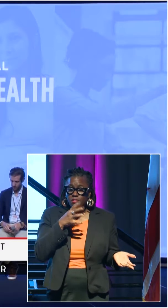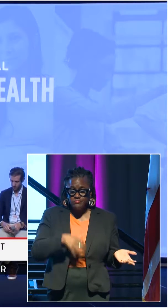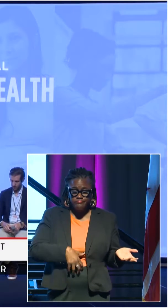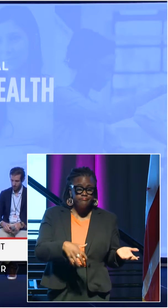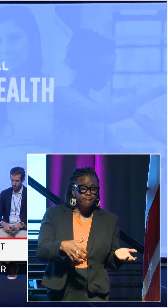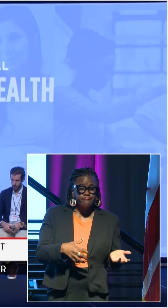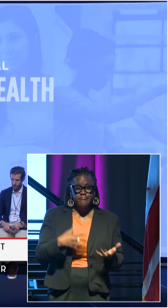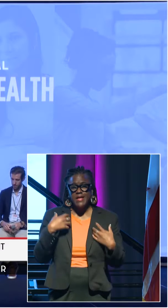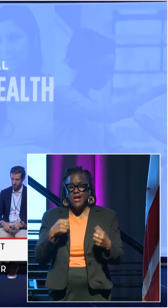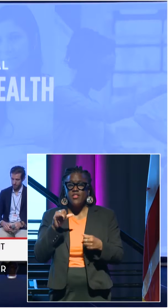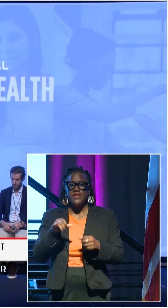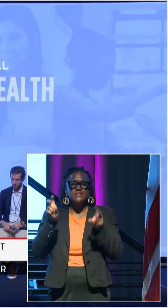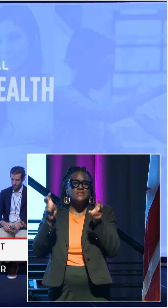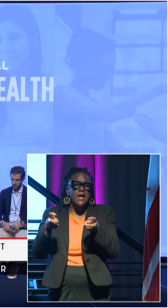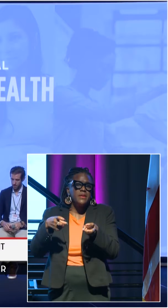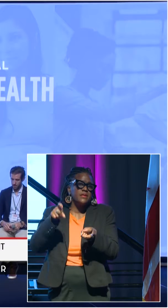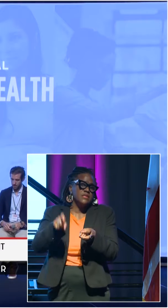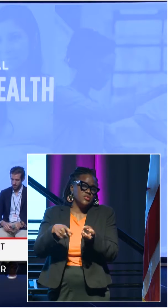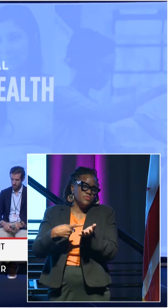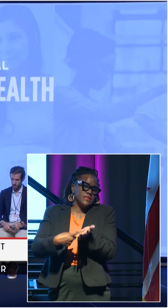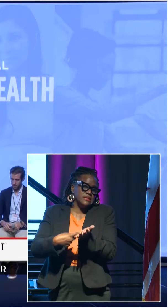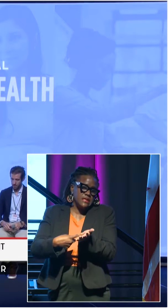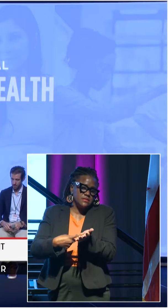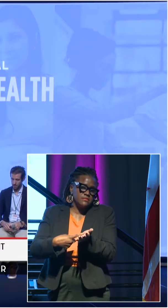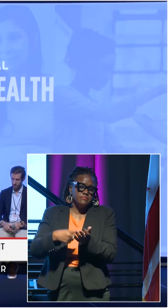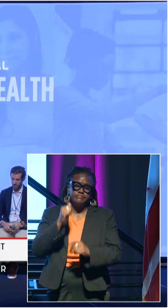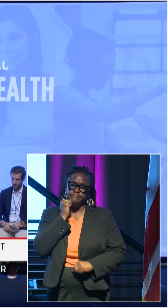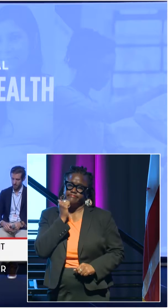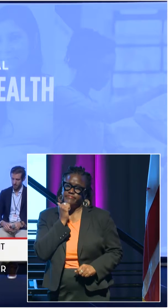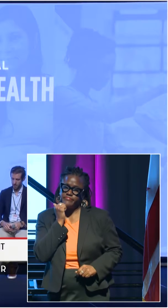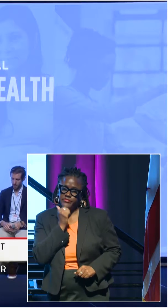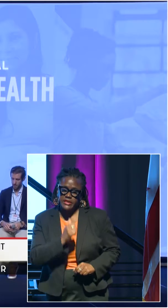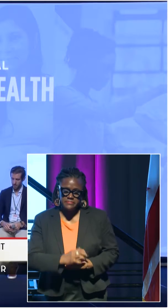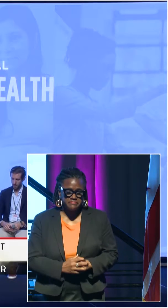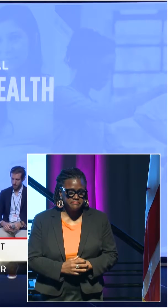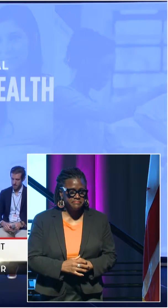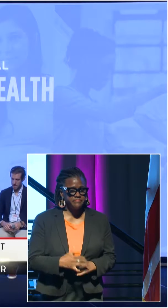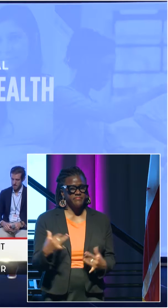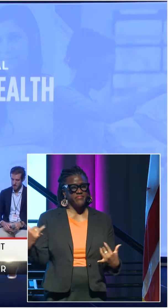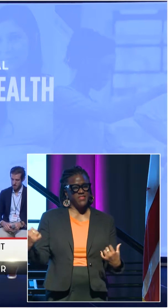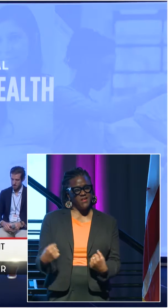is a topic that needs to be discussed every single day.